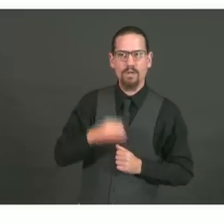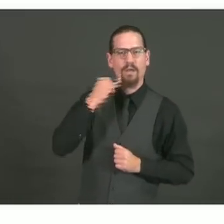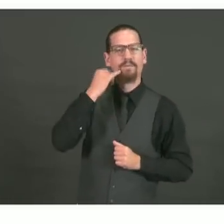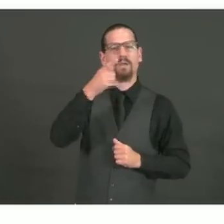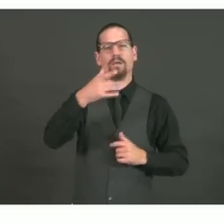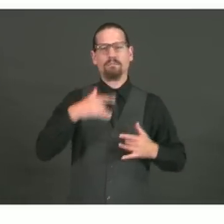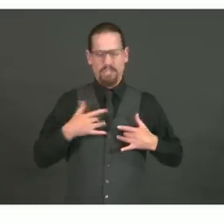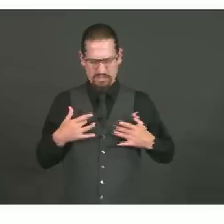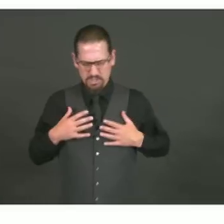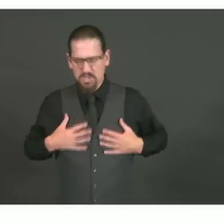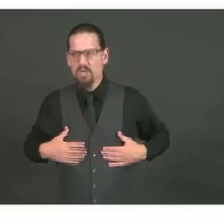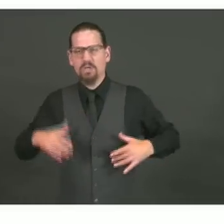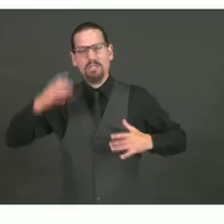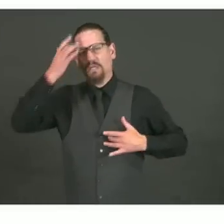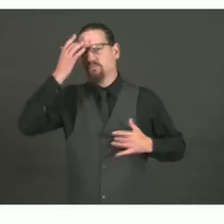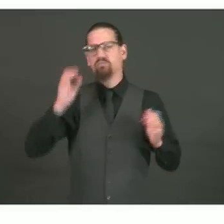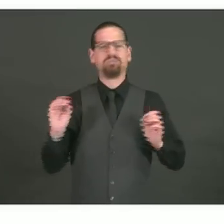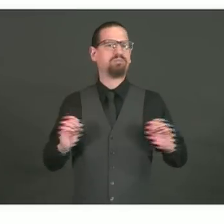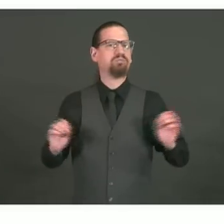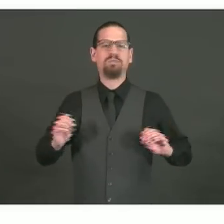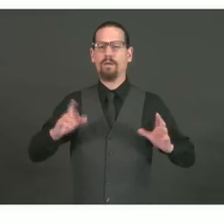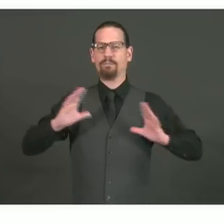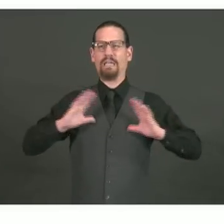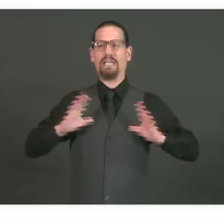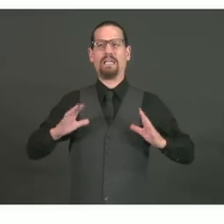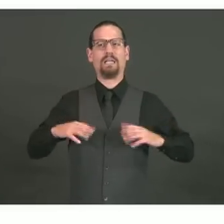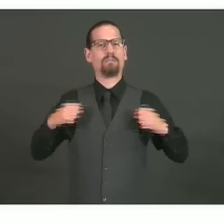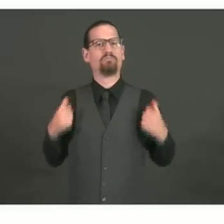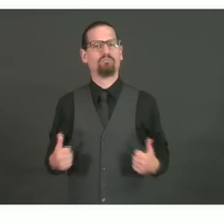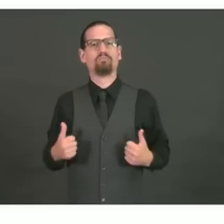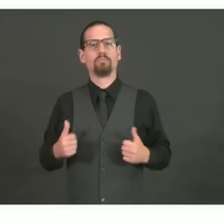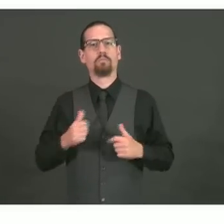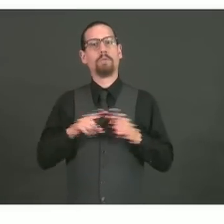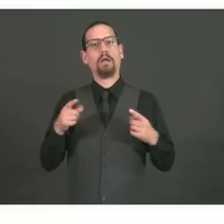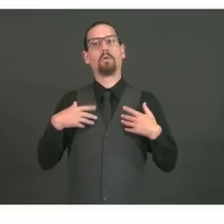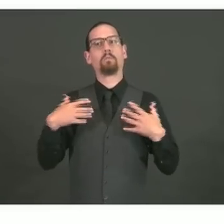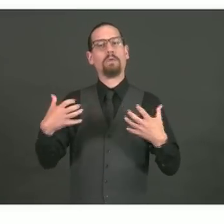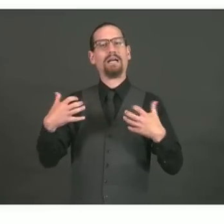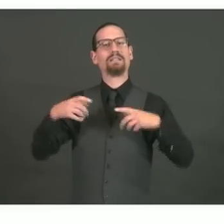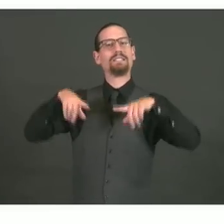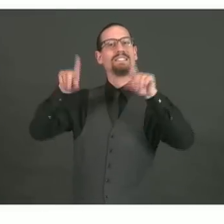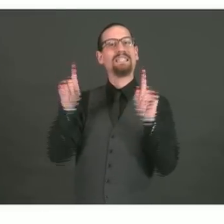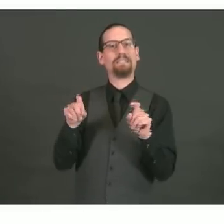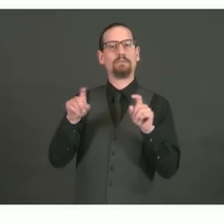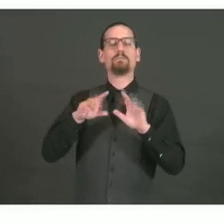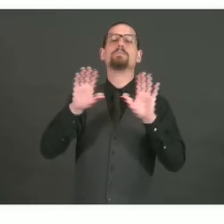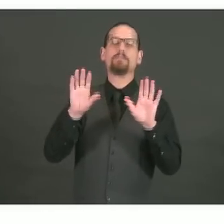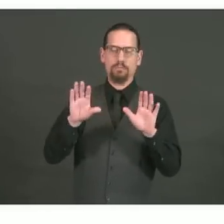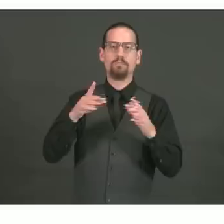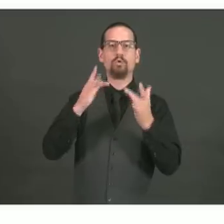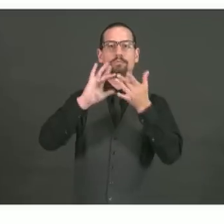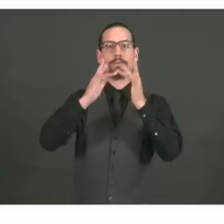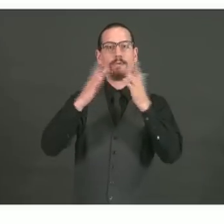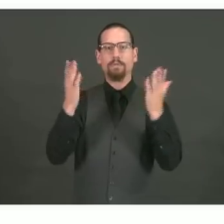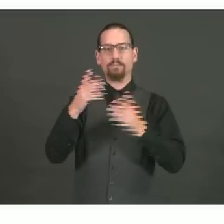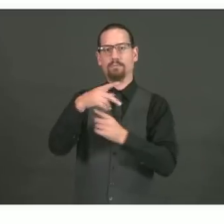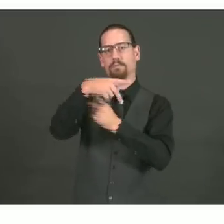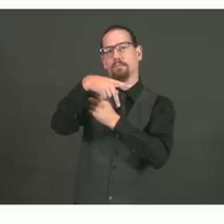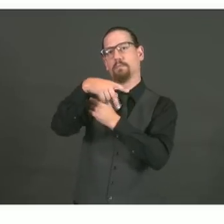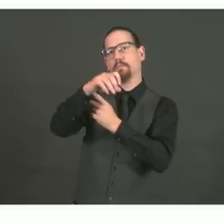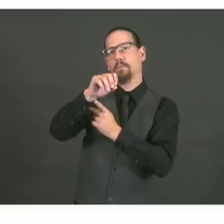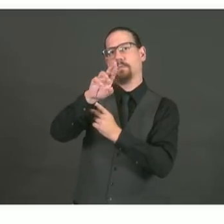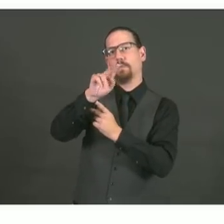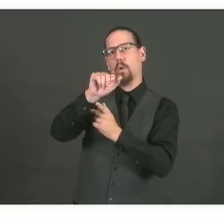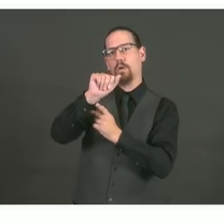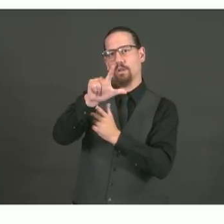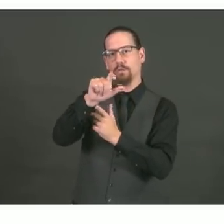portal.ri.gov, and that's on the paper, the screen in front of you. So this is who this applies to. Let's say you want to go to